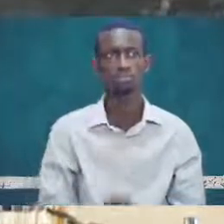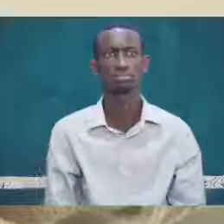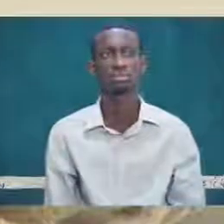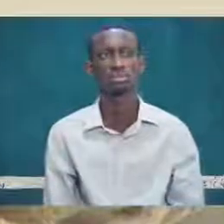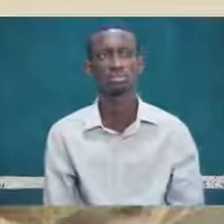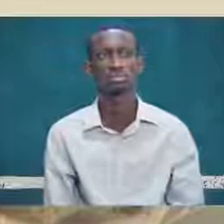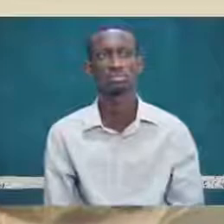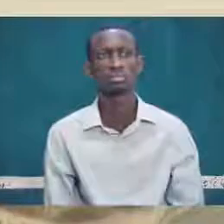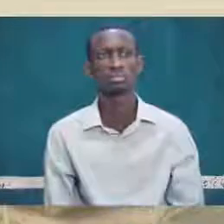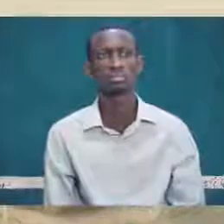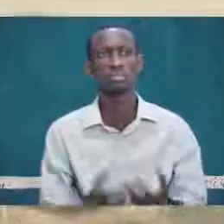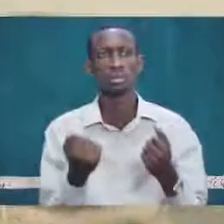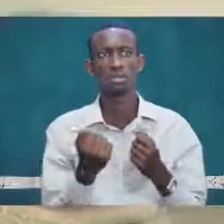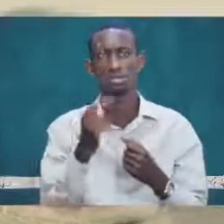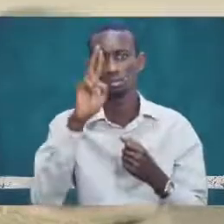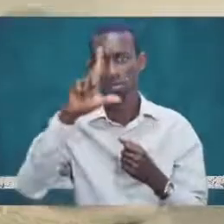You have lead nitrate.